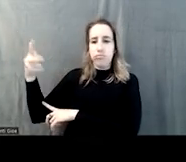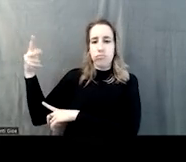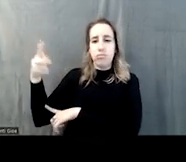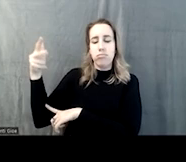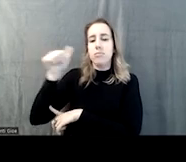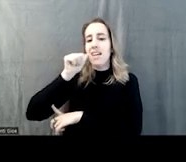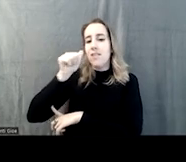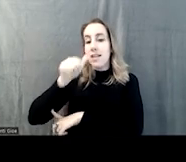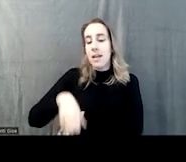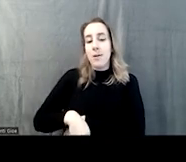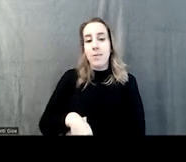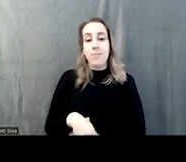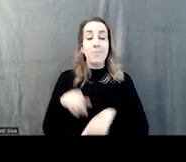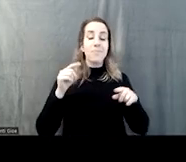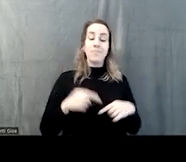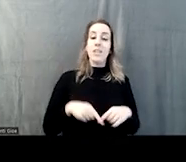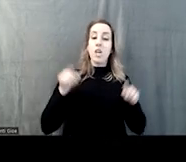and it was kind of